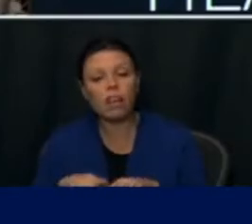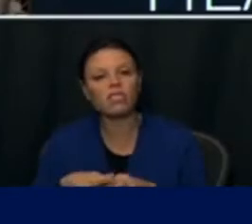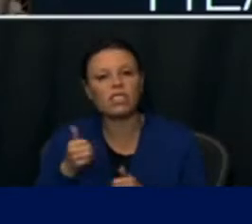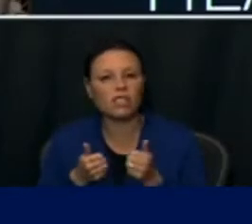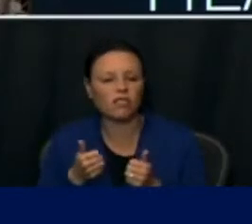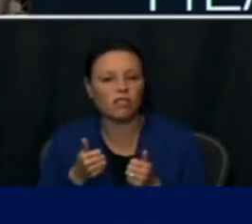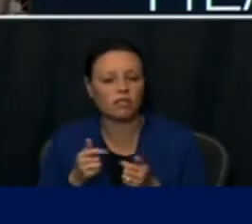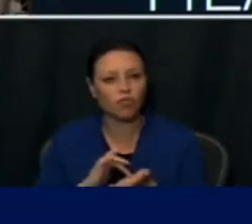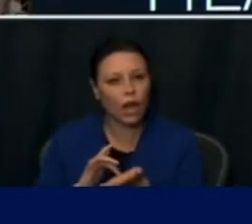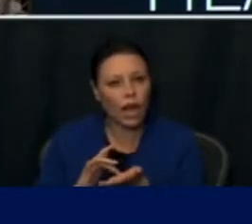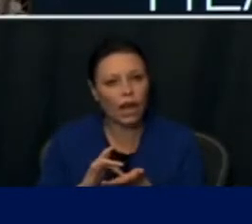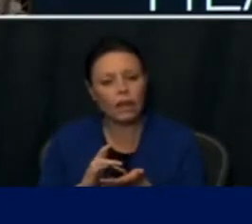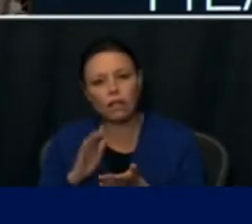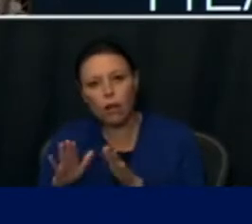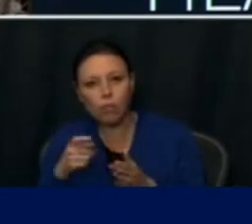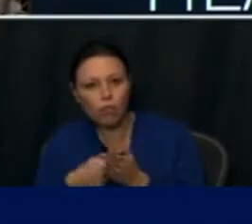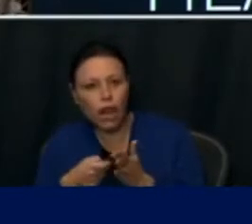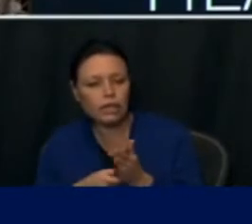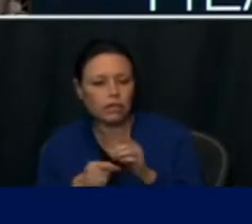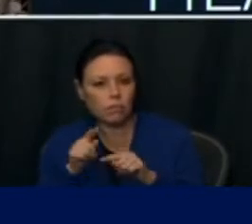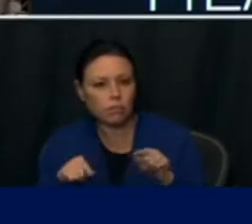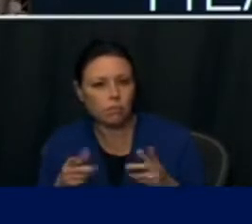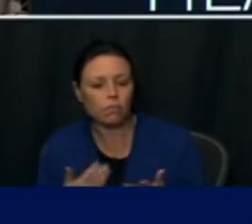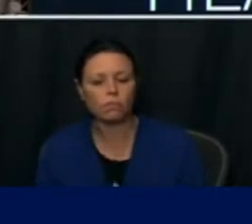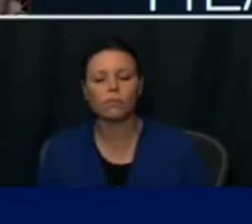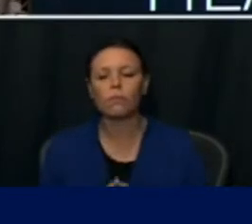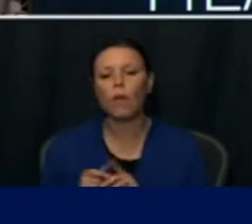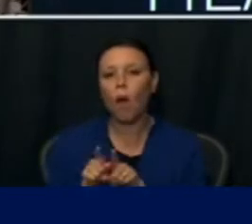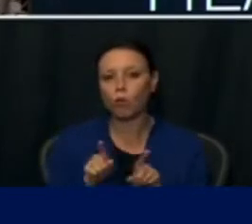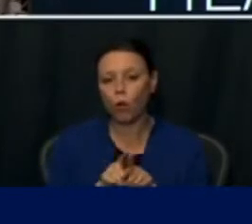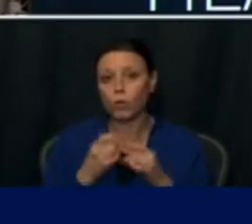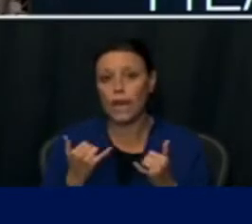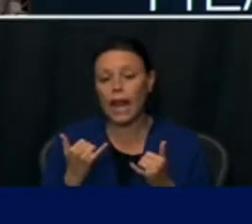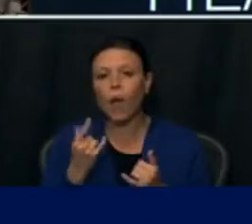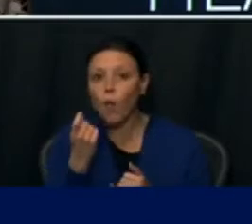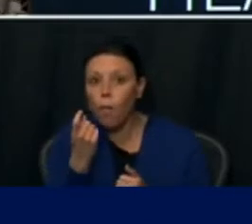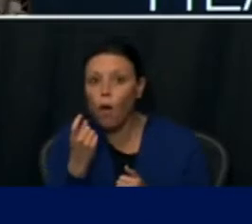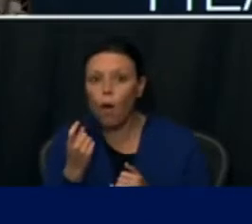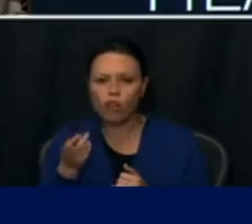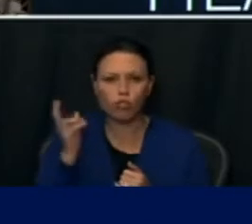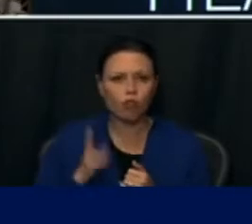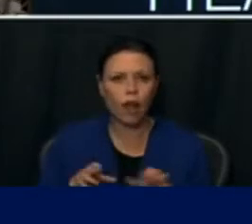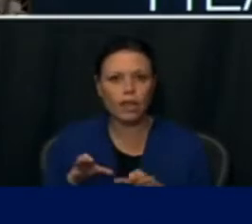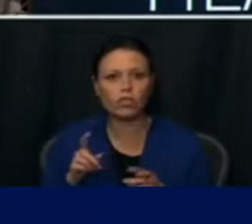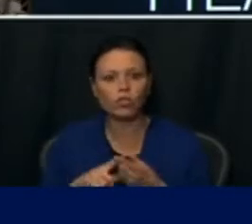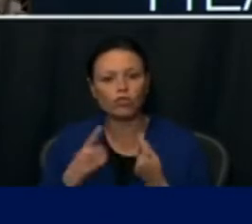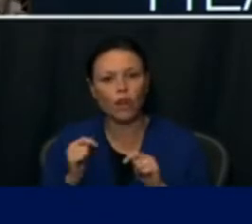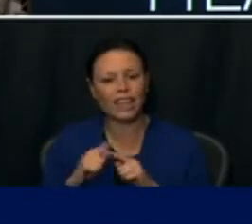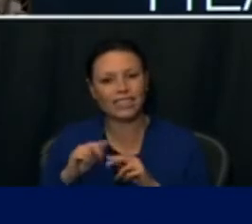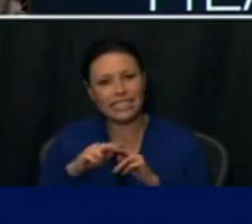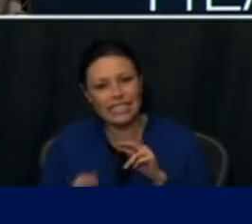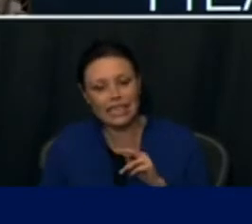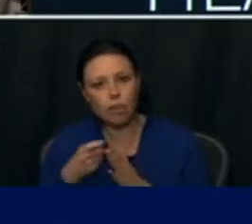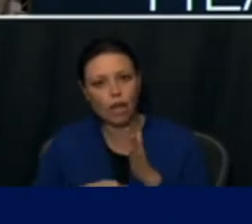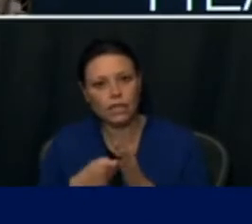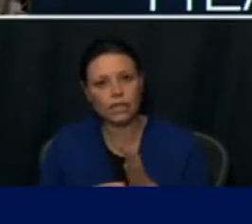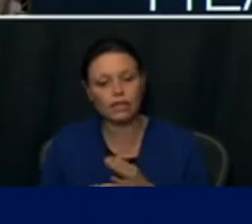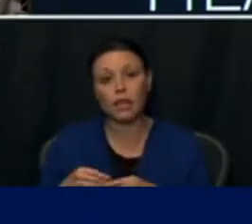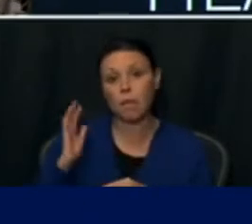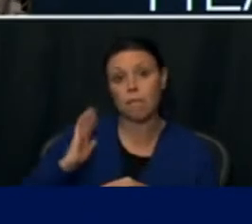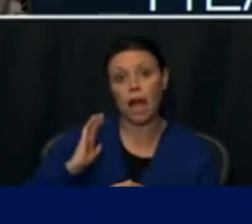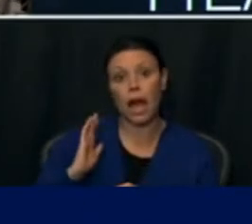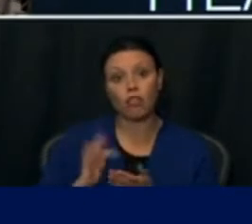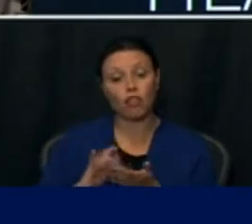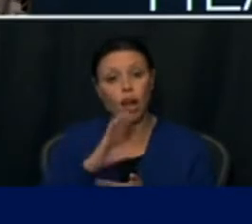different prices in addition today we're taking one more historic action to hold down drug prices in the past drug